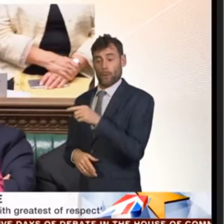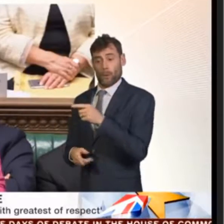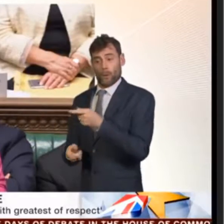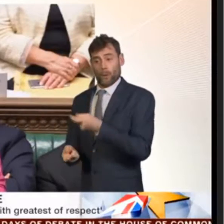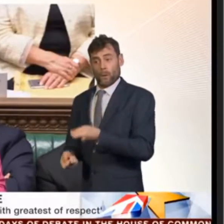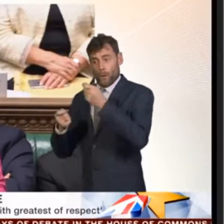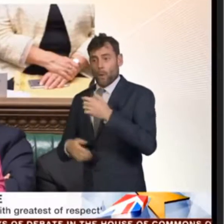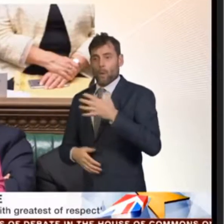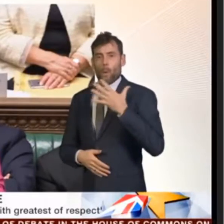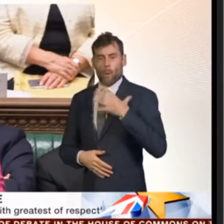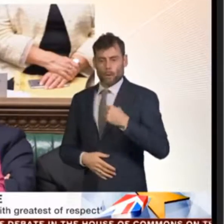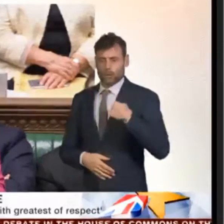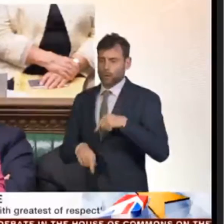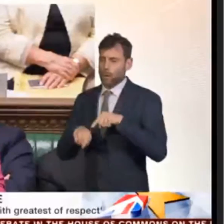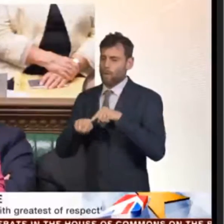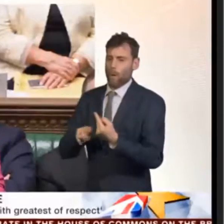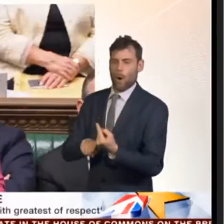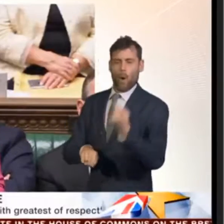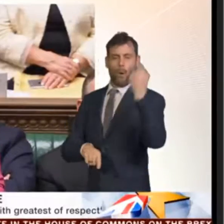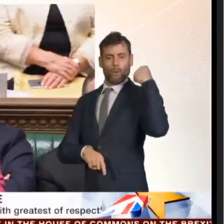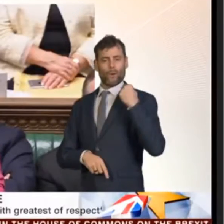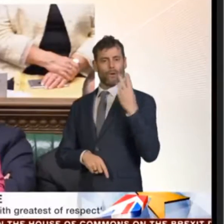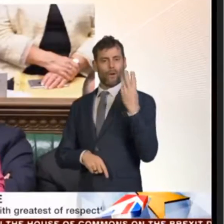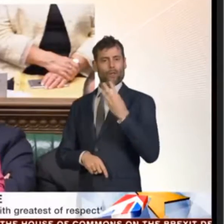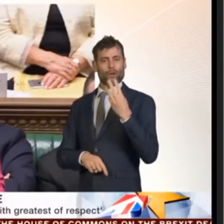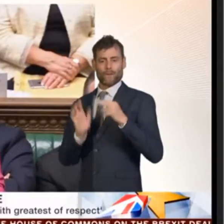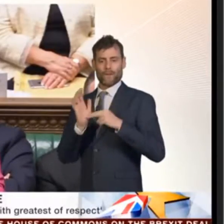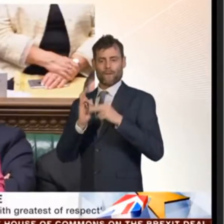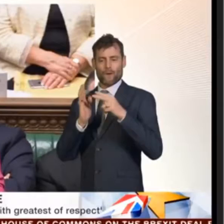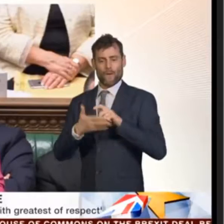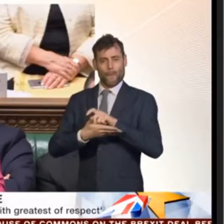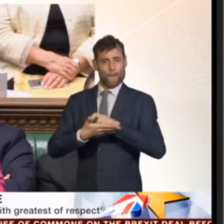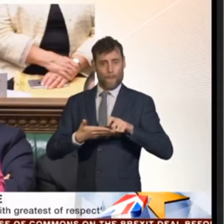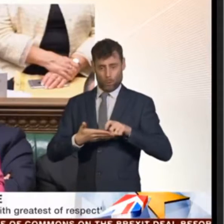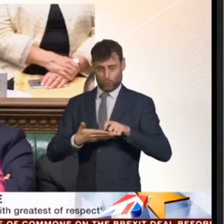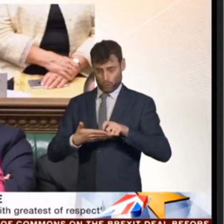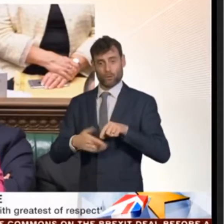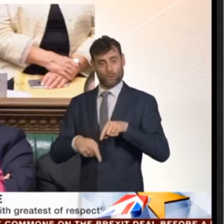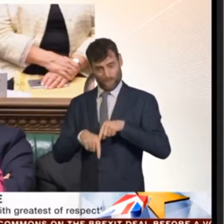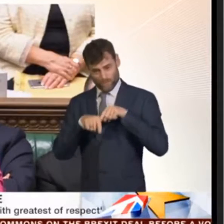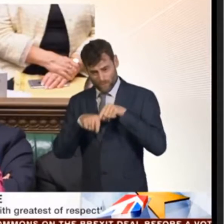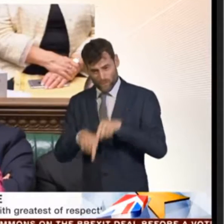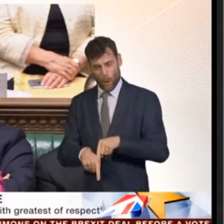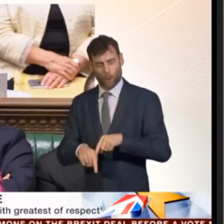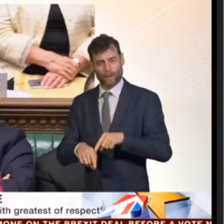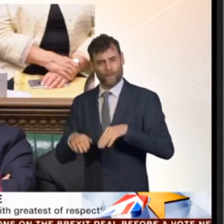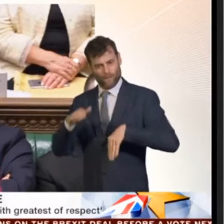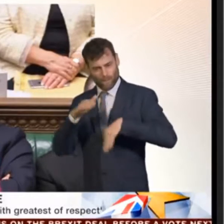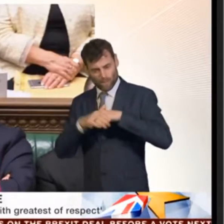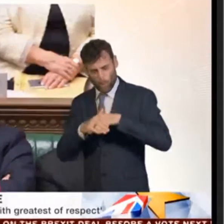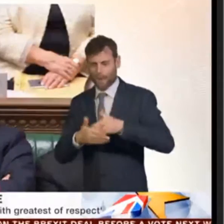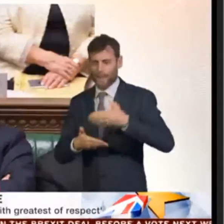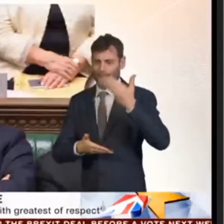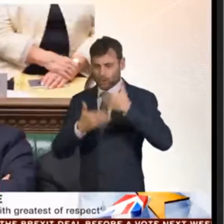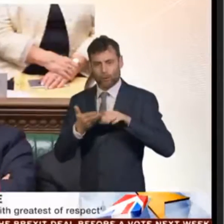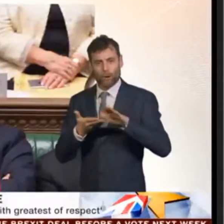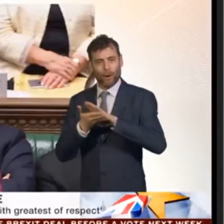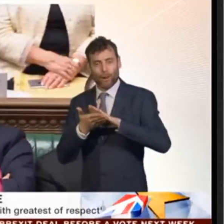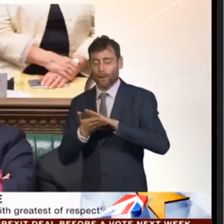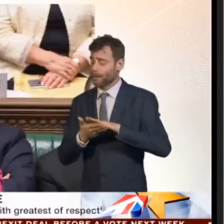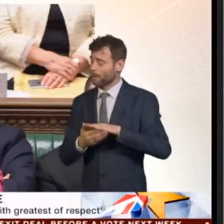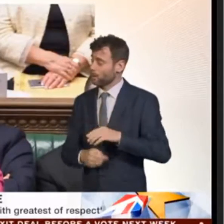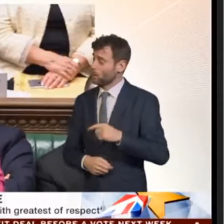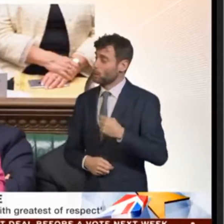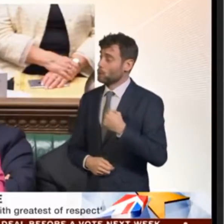motion in its full constitutional and historical context. The Government would strongly welcome the committee having the opportunity